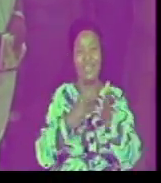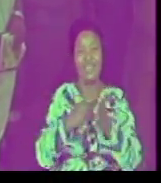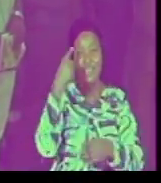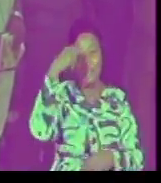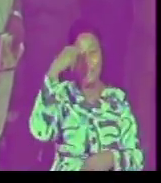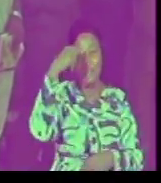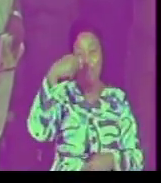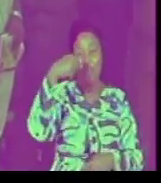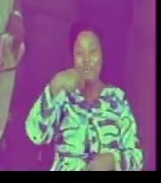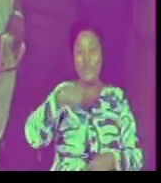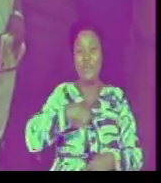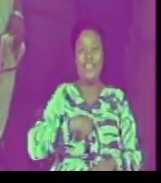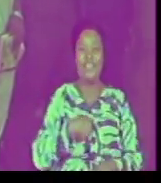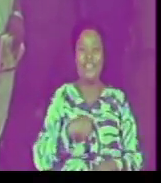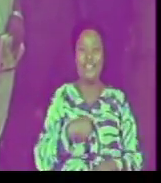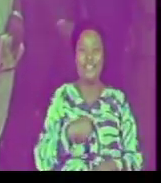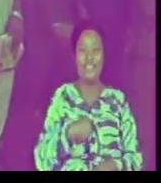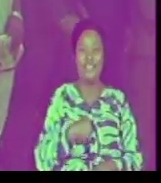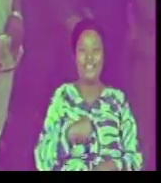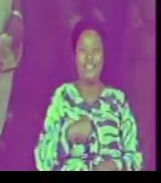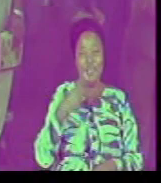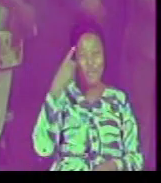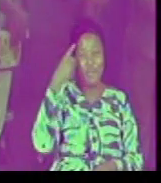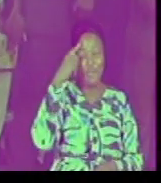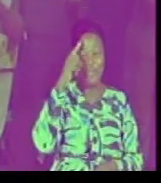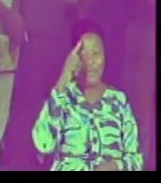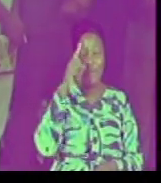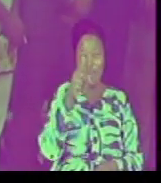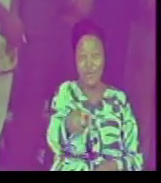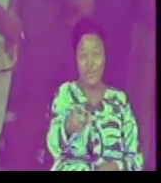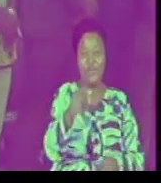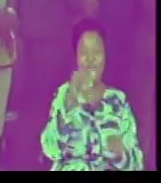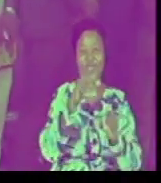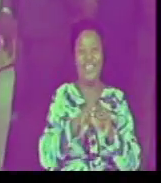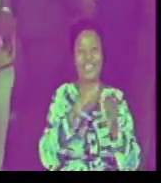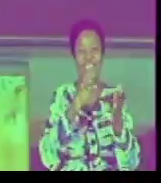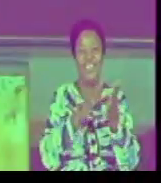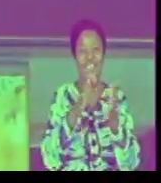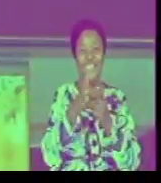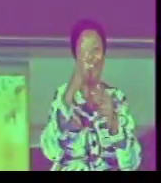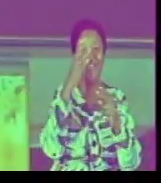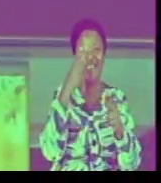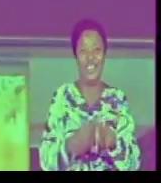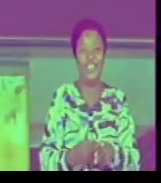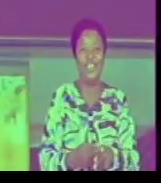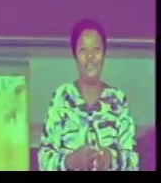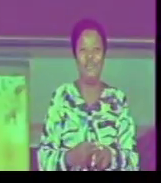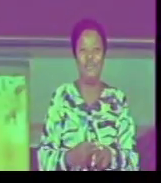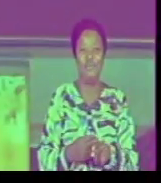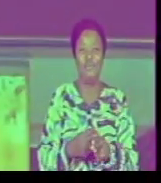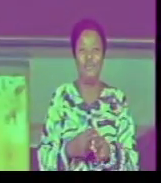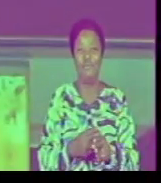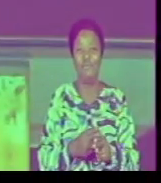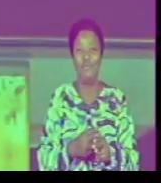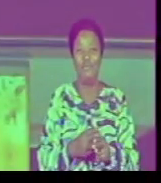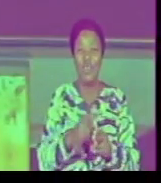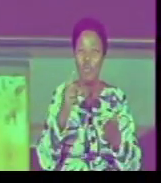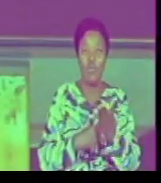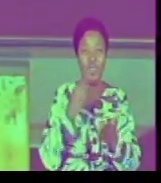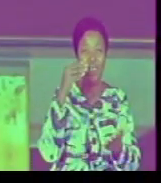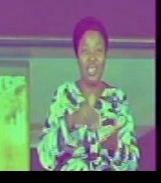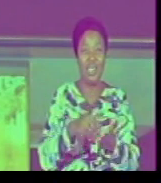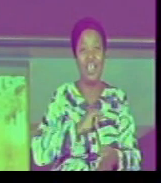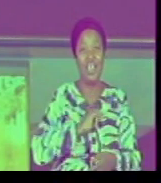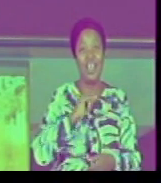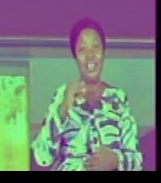Amen. For you in Jesus' name. Amen. Once again, I welcome you and I want